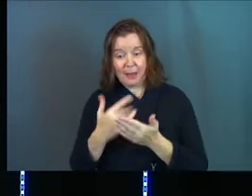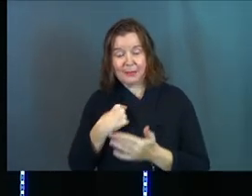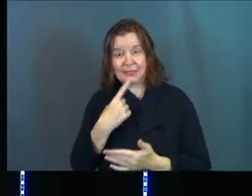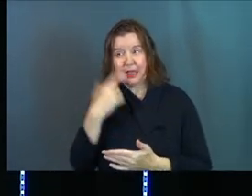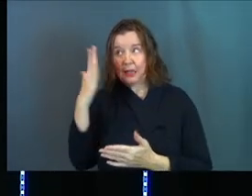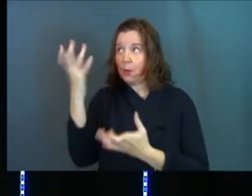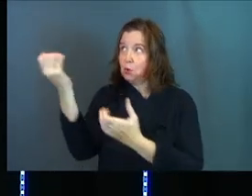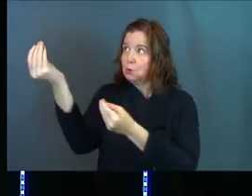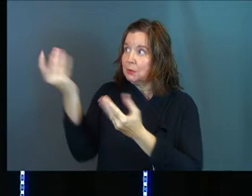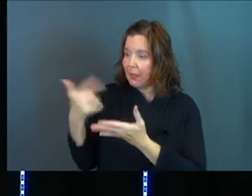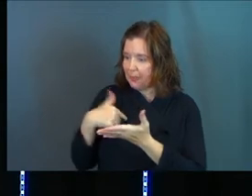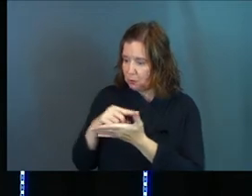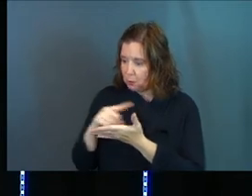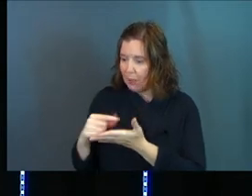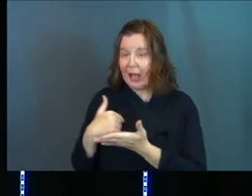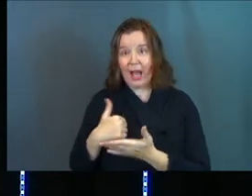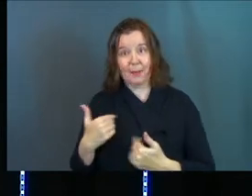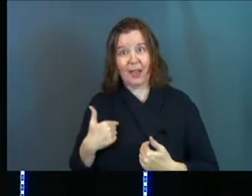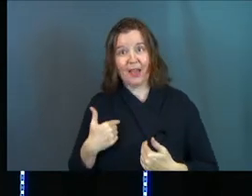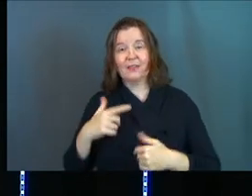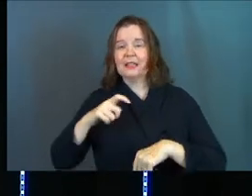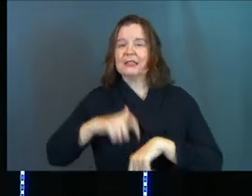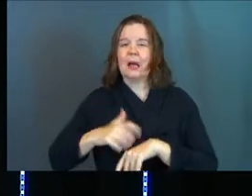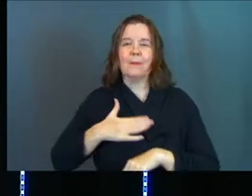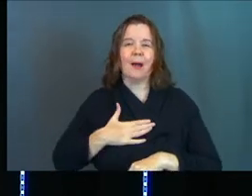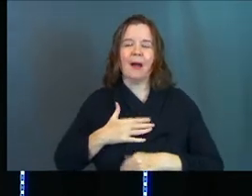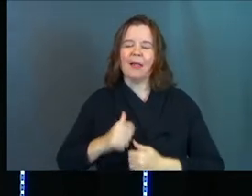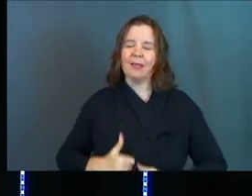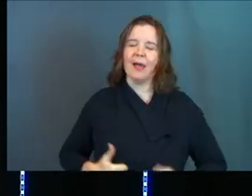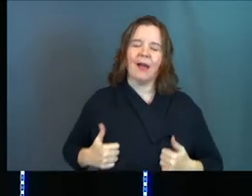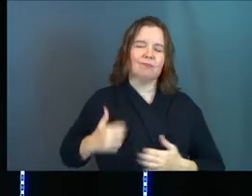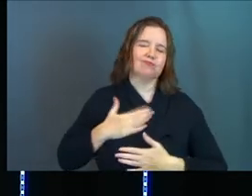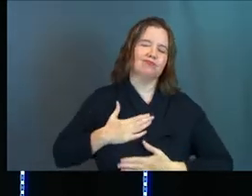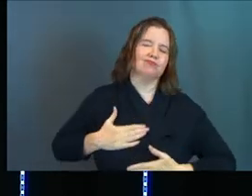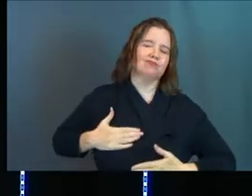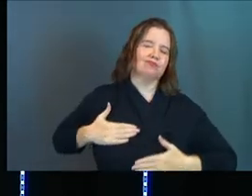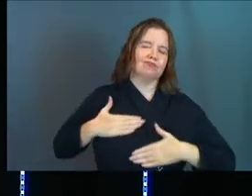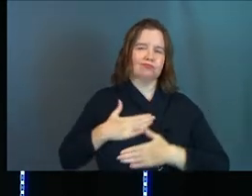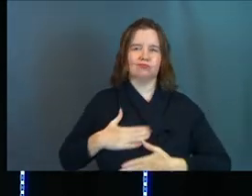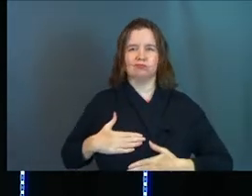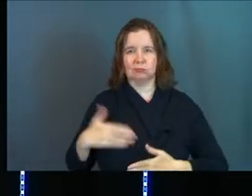and say, God, what are you saying this week? It's, I'm having the time of my life.